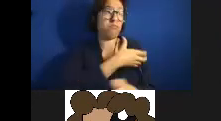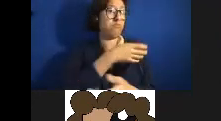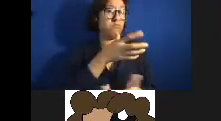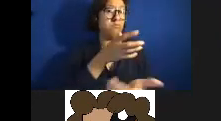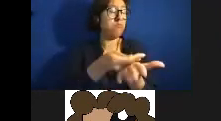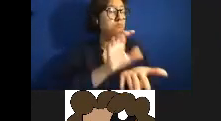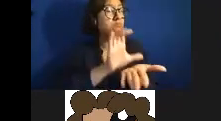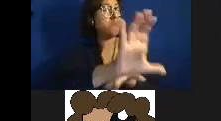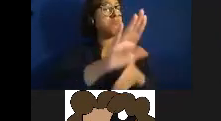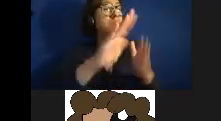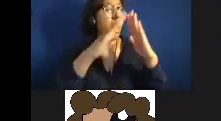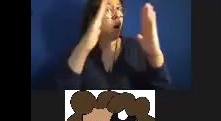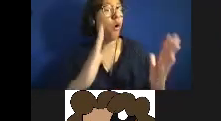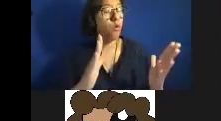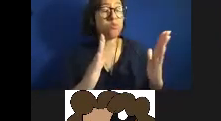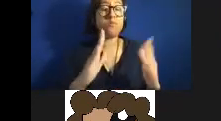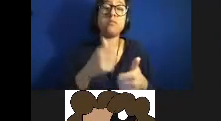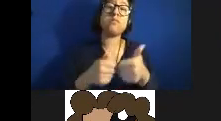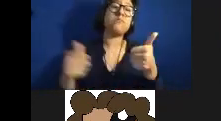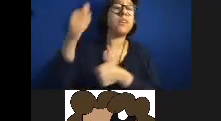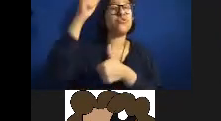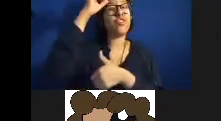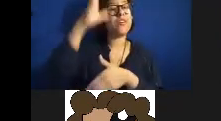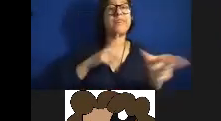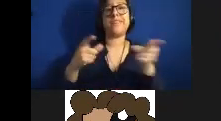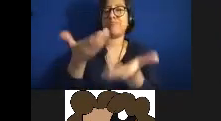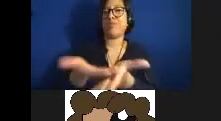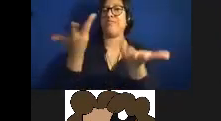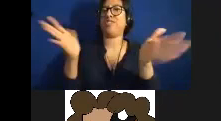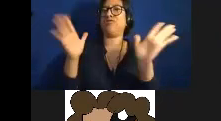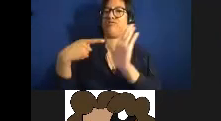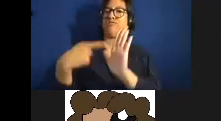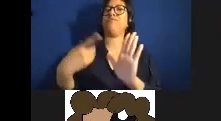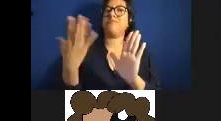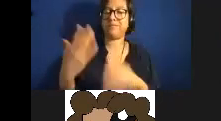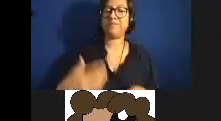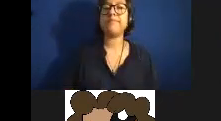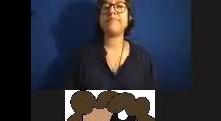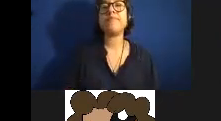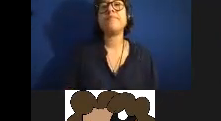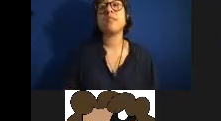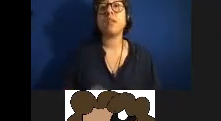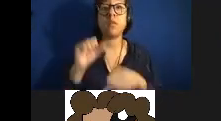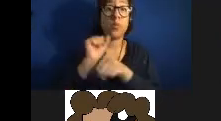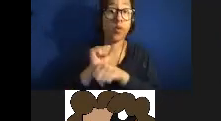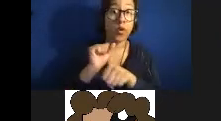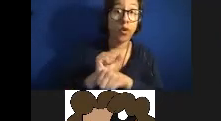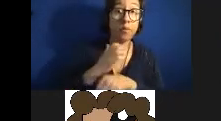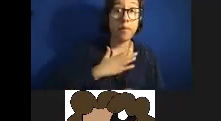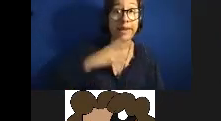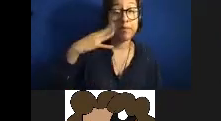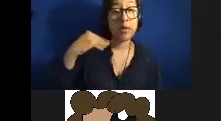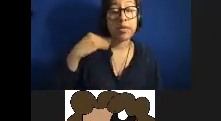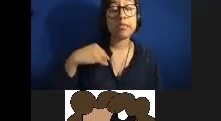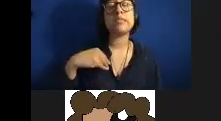to the household. So patriarchy at its finest. At work, for me, I do see